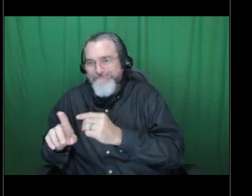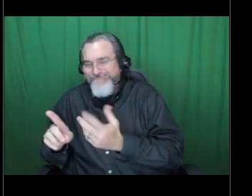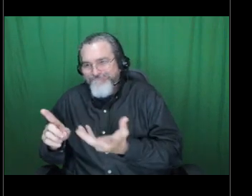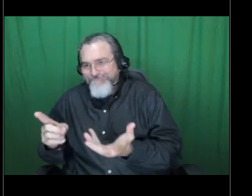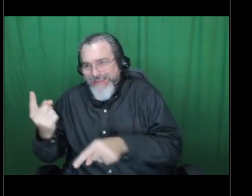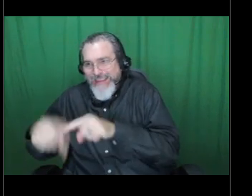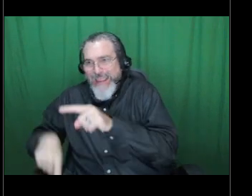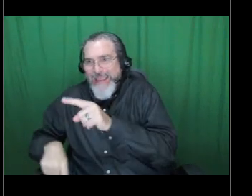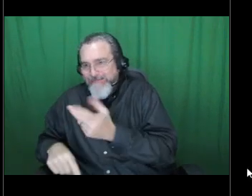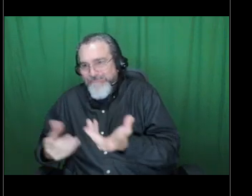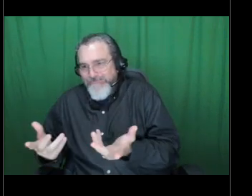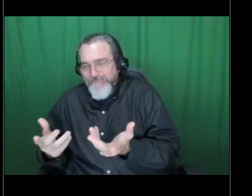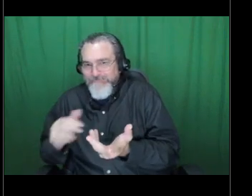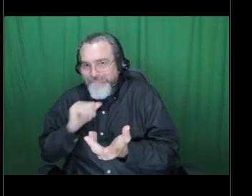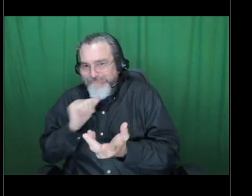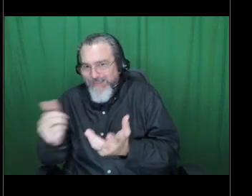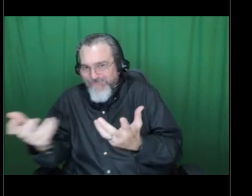impractical.